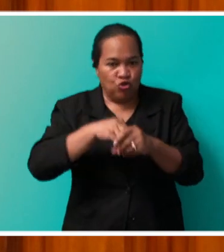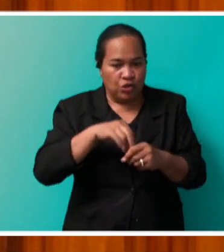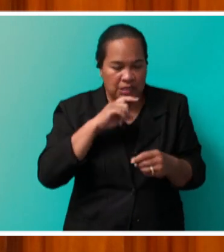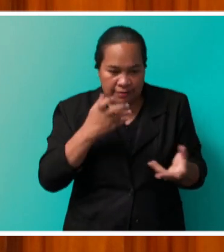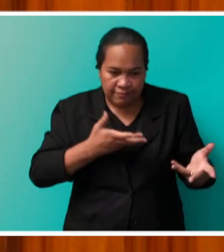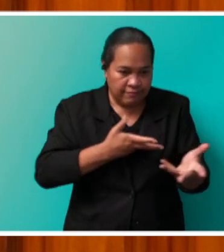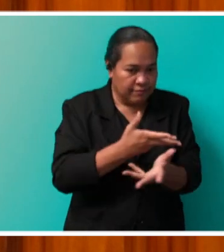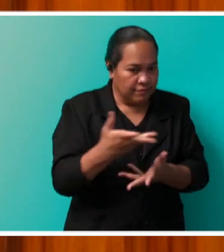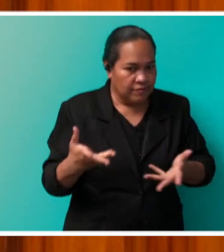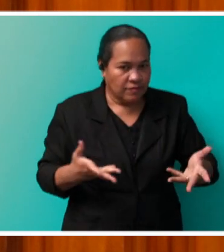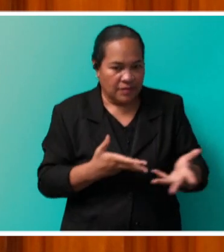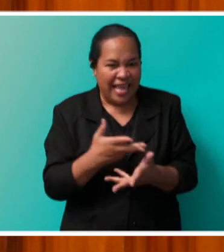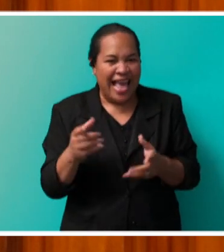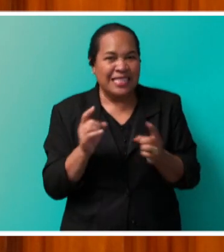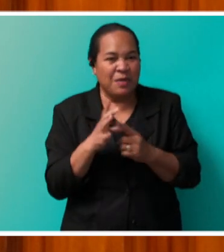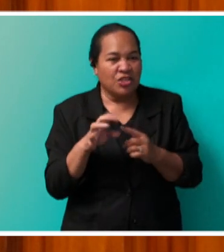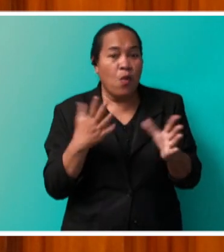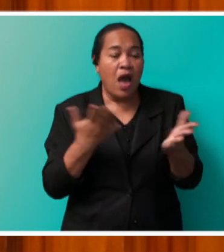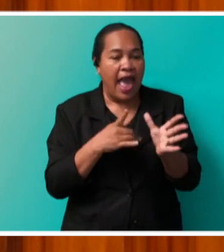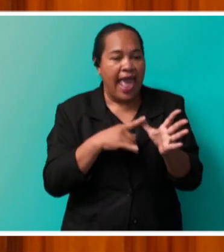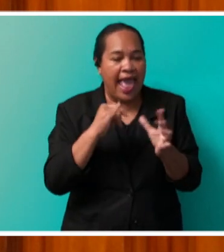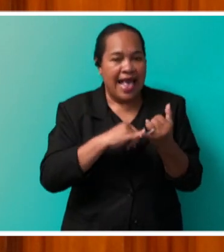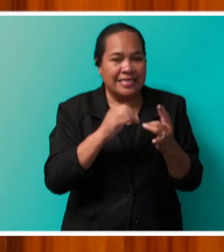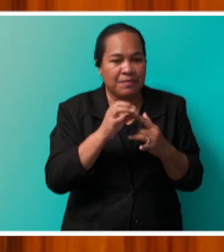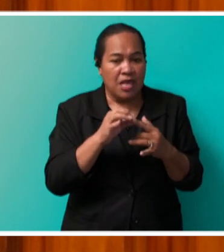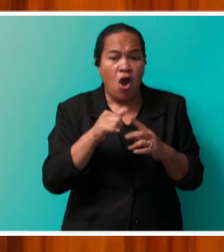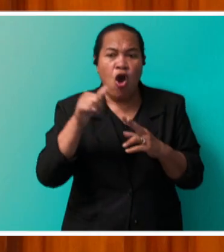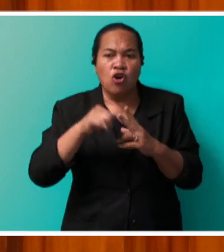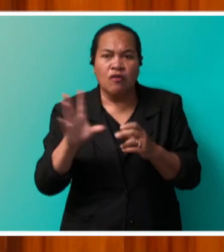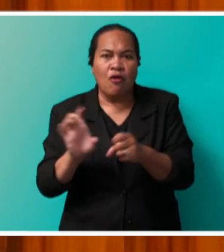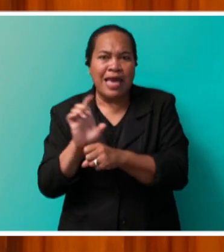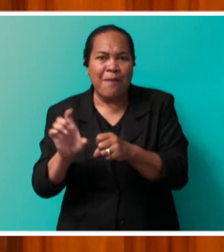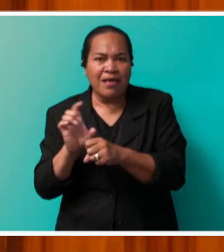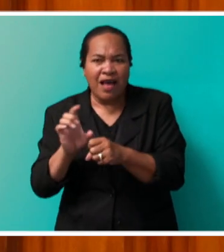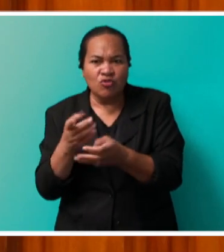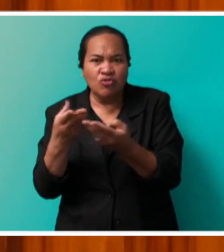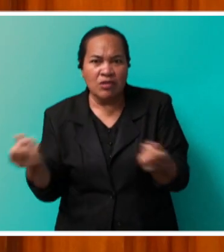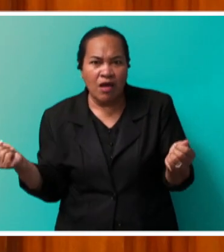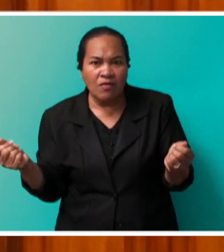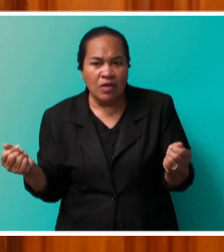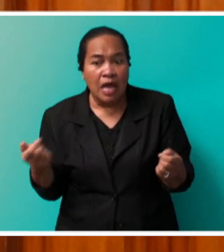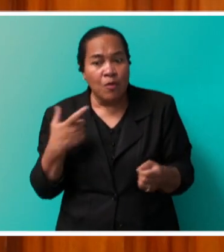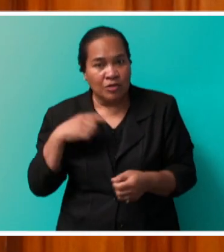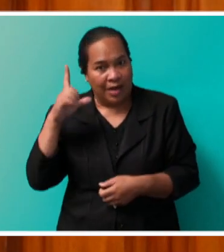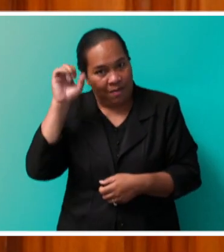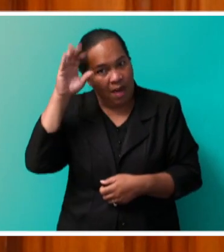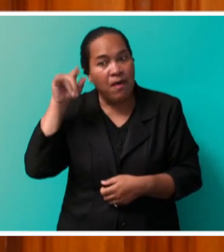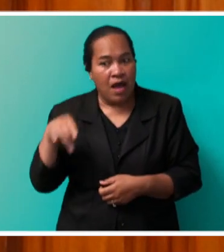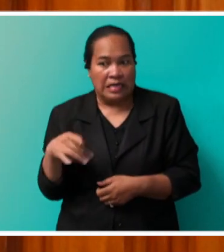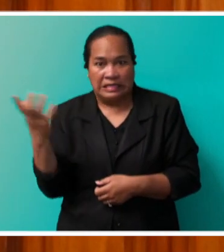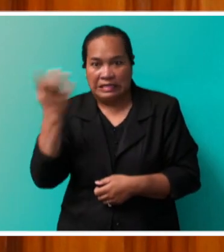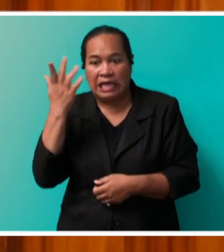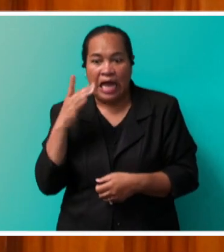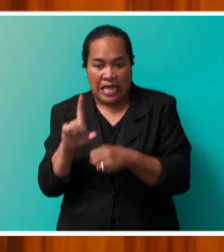on AST and also in the overall area of chemical treatment, given the need to consider the environmental and human